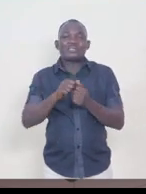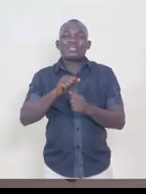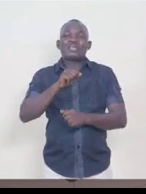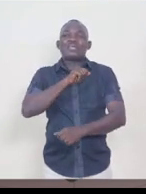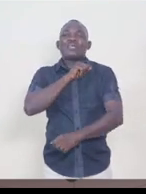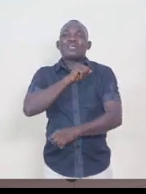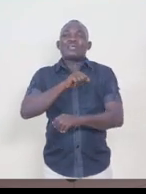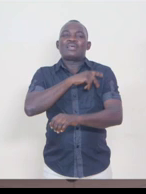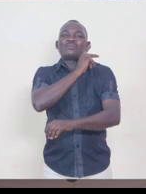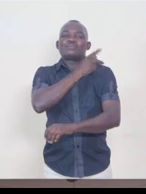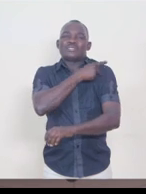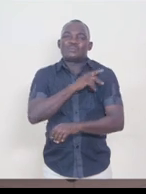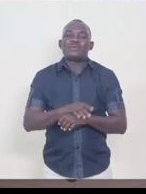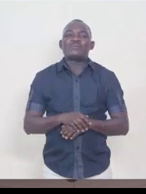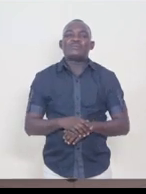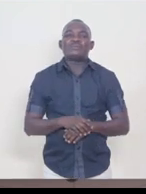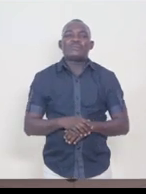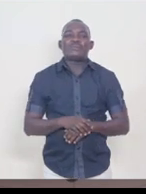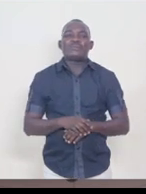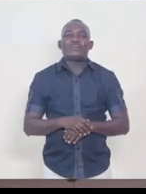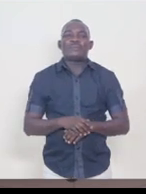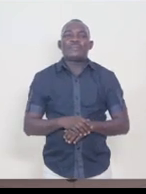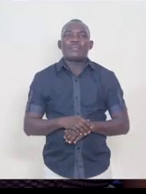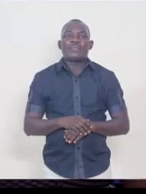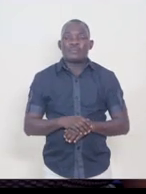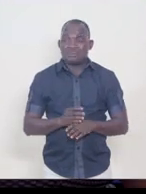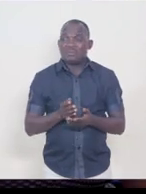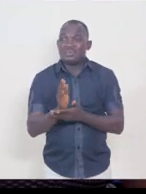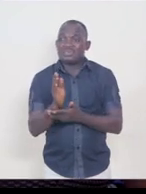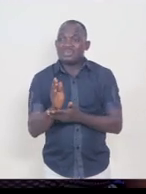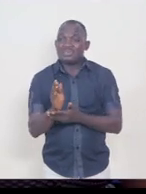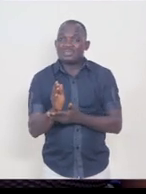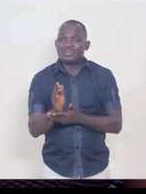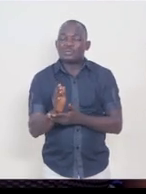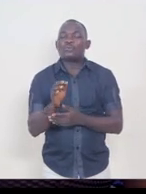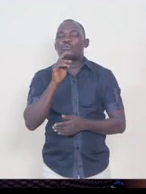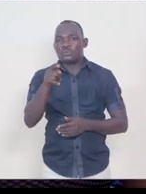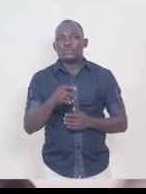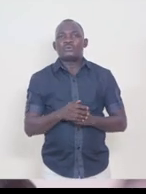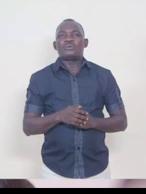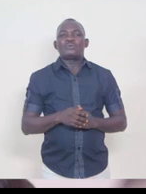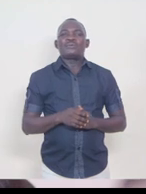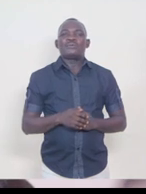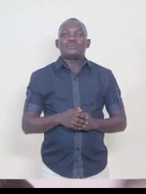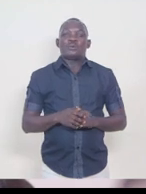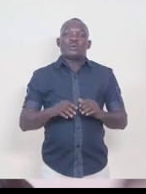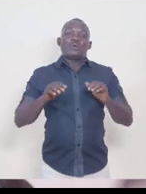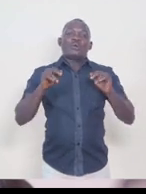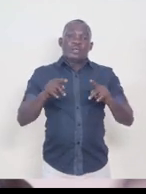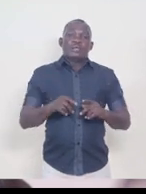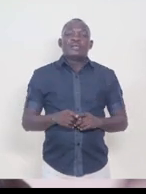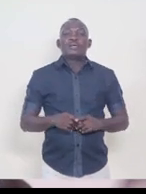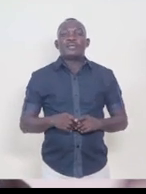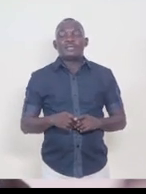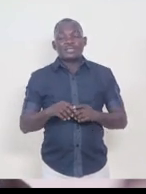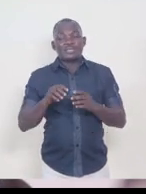principal. That's my client. Am I? Yes, you are. Right. All right. All right.